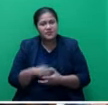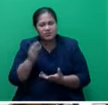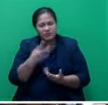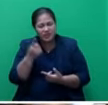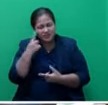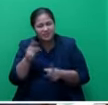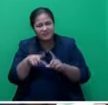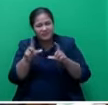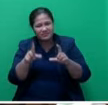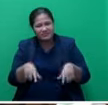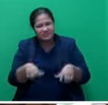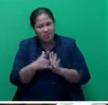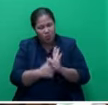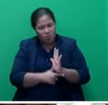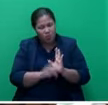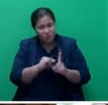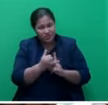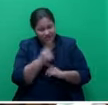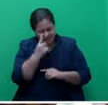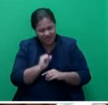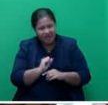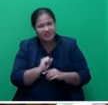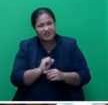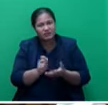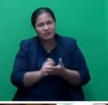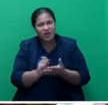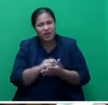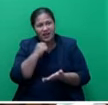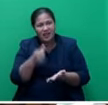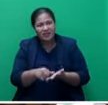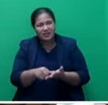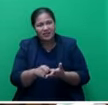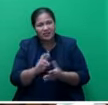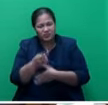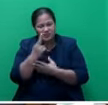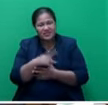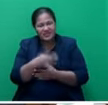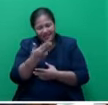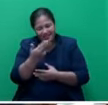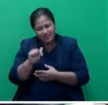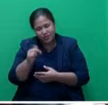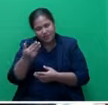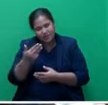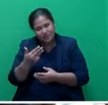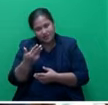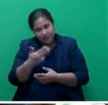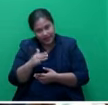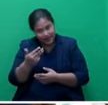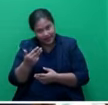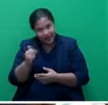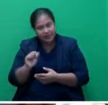course, can write any letter. It represents about 19.9% of all the lawyers in Fiji. I've got the statistics